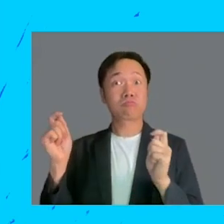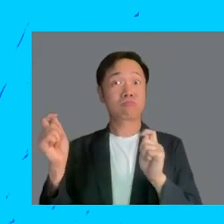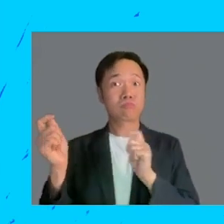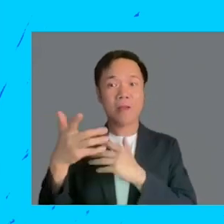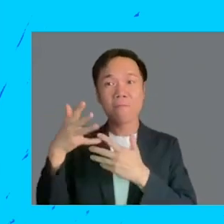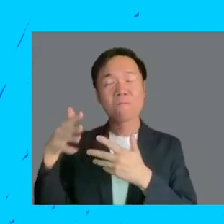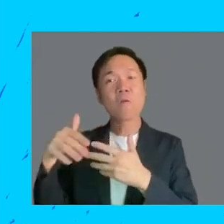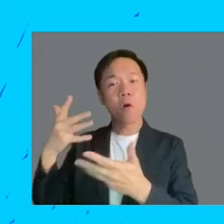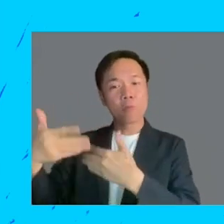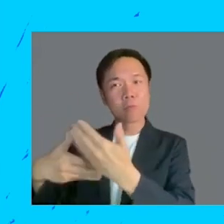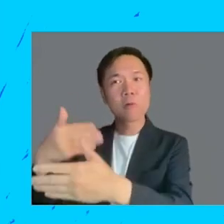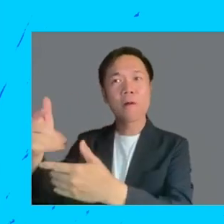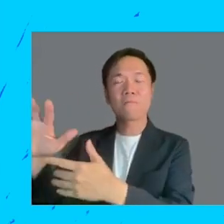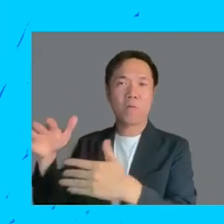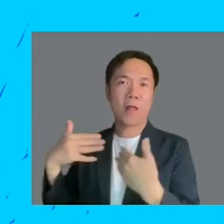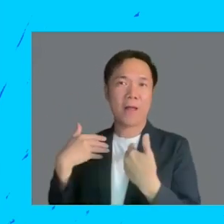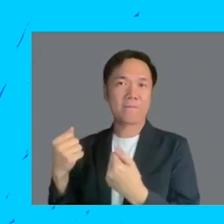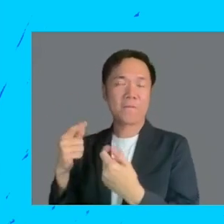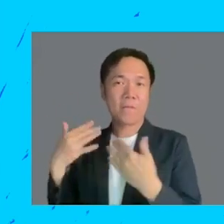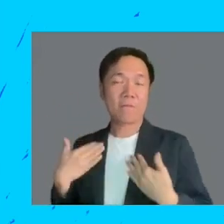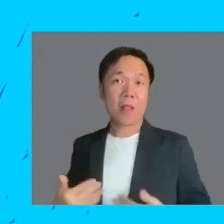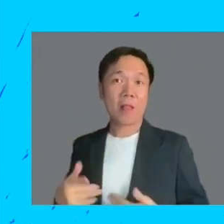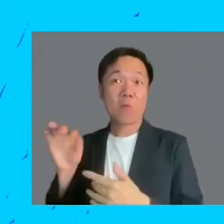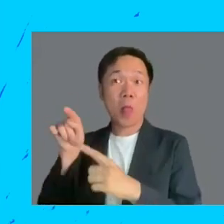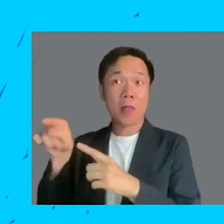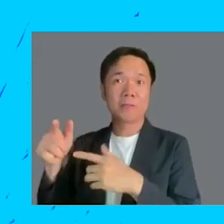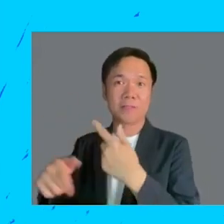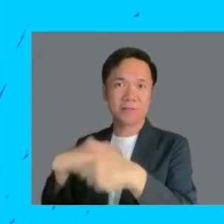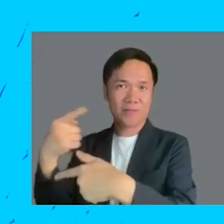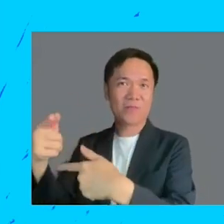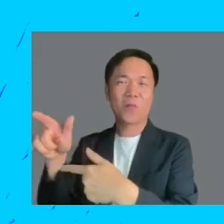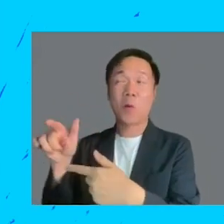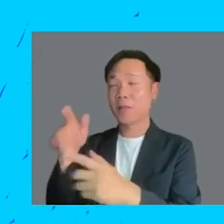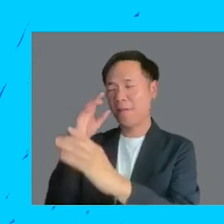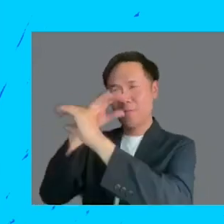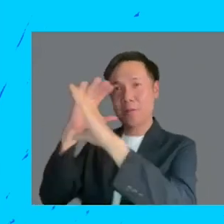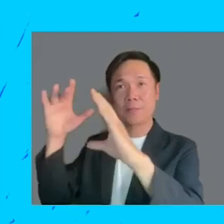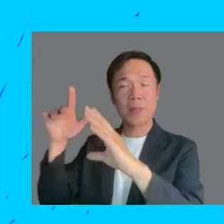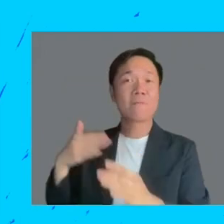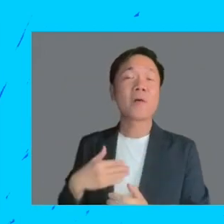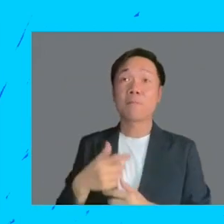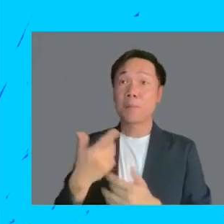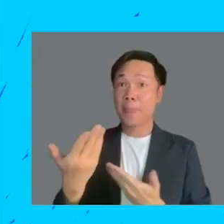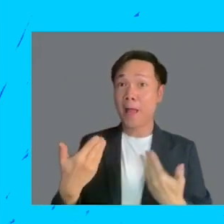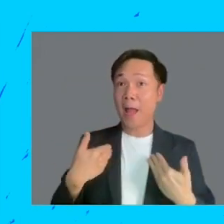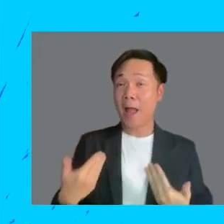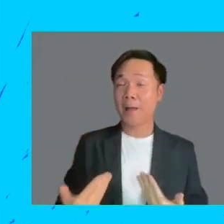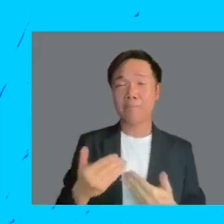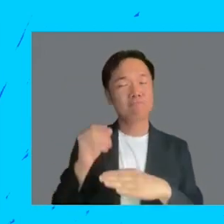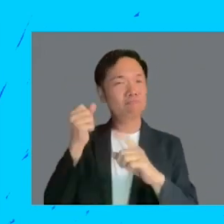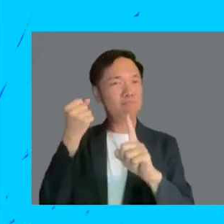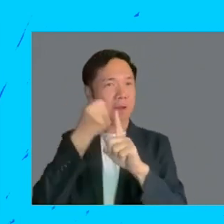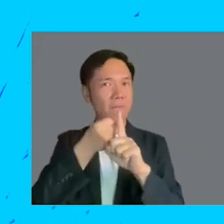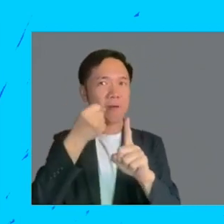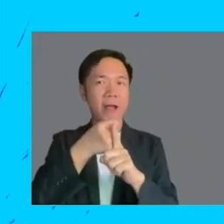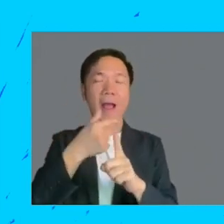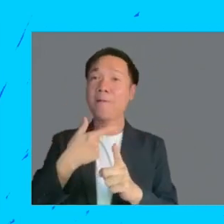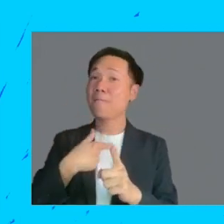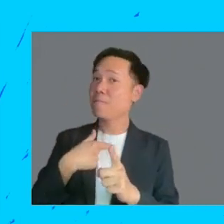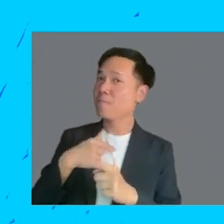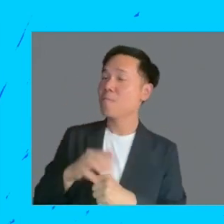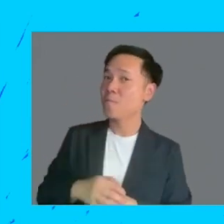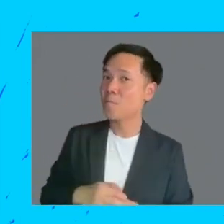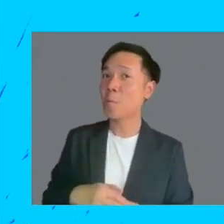Young People. My name is Ngosa Kulula. I'm a passionate sexual reproductive health rights advocate from Zambia, and